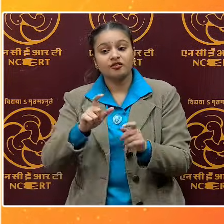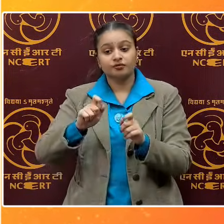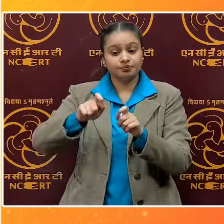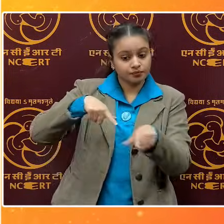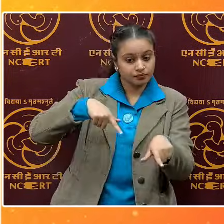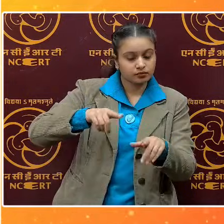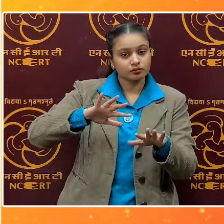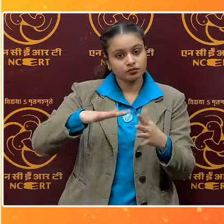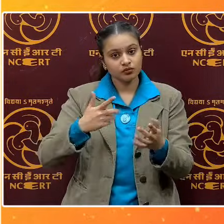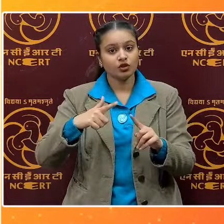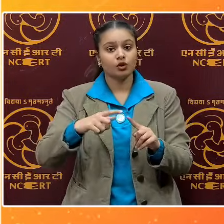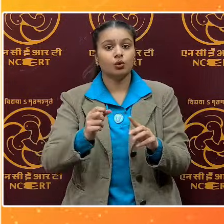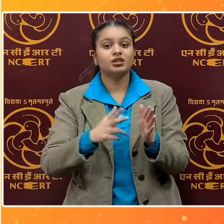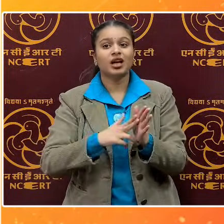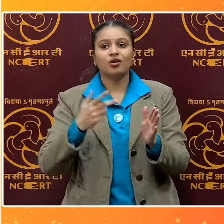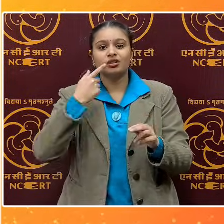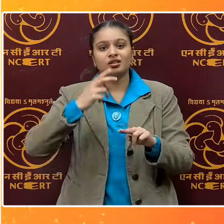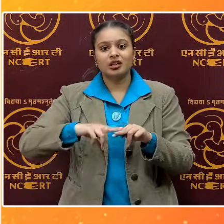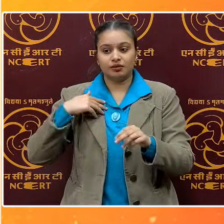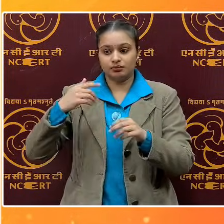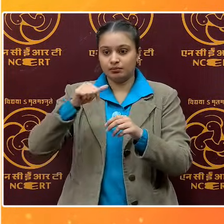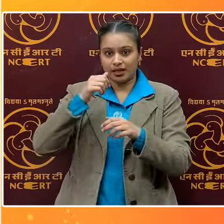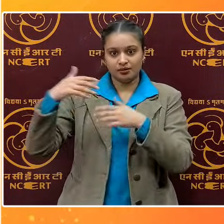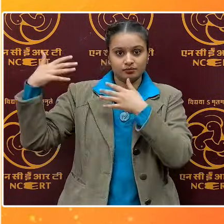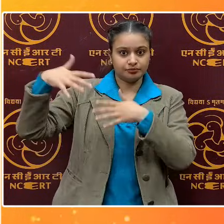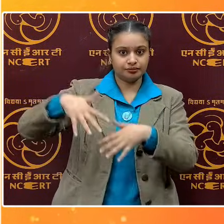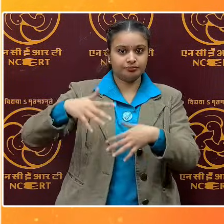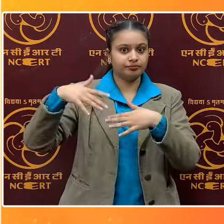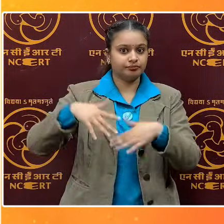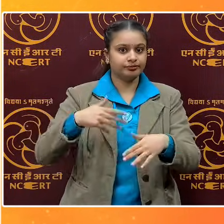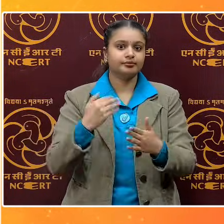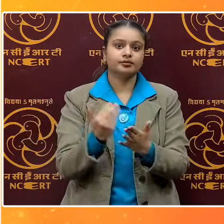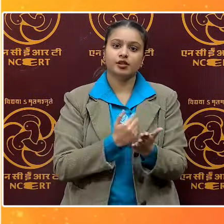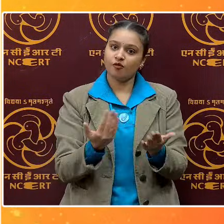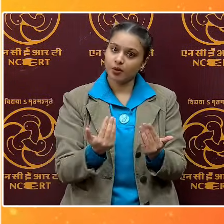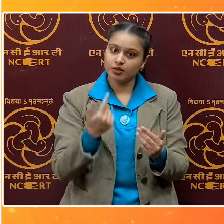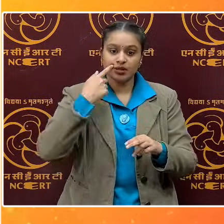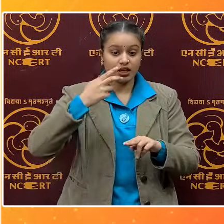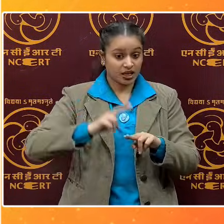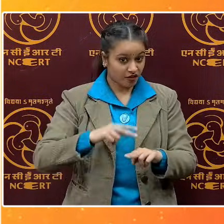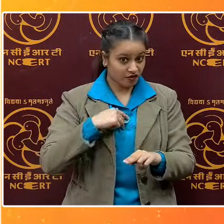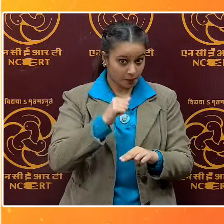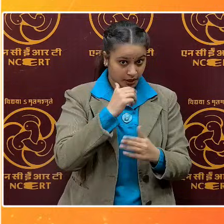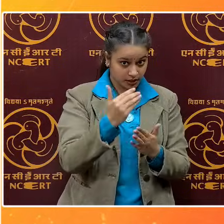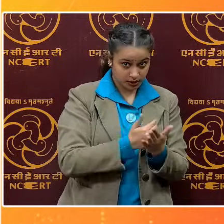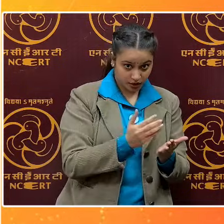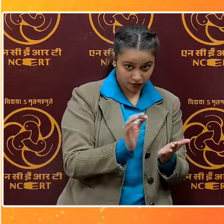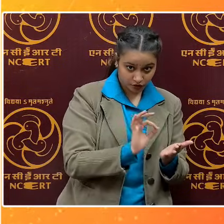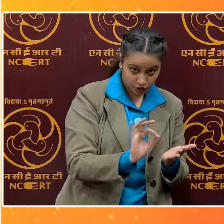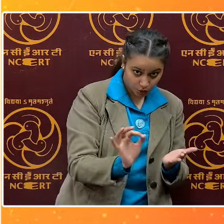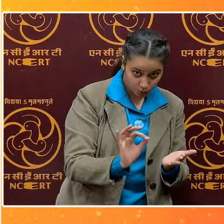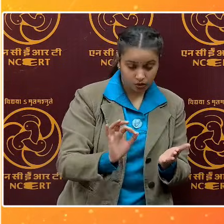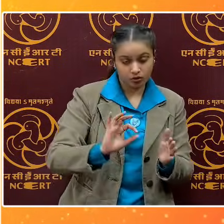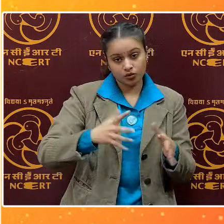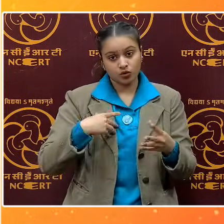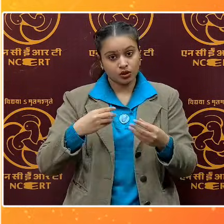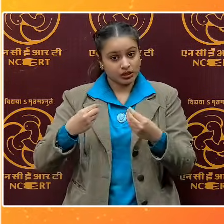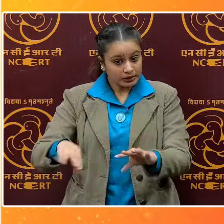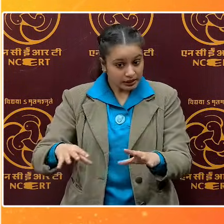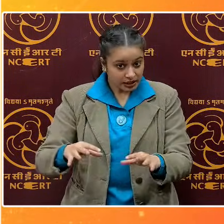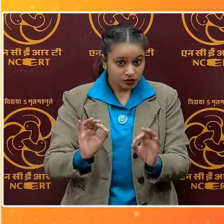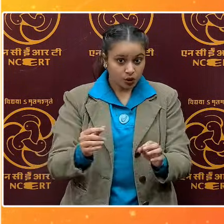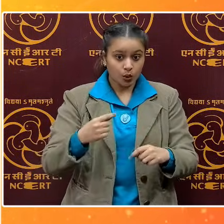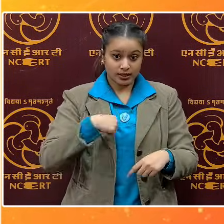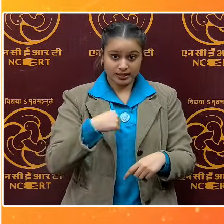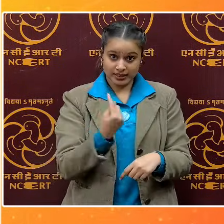town from floods. So you mean to say, when we conserve water, we are not saving it and not wasting it just for ourselves, but